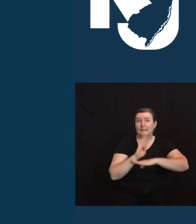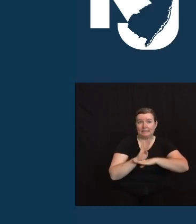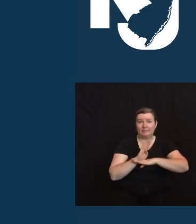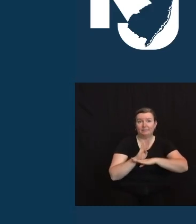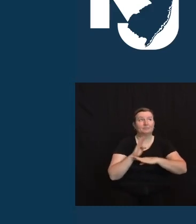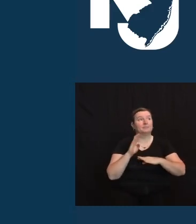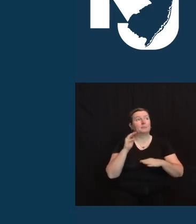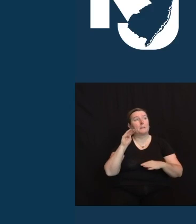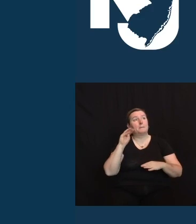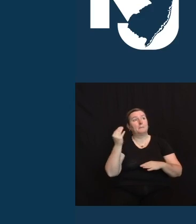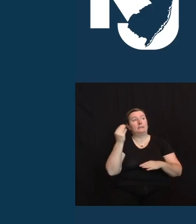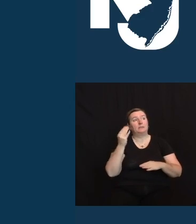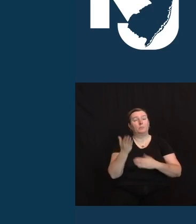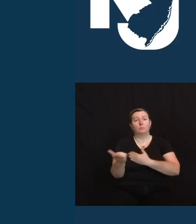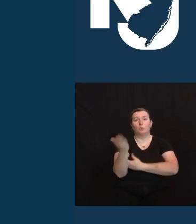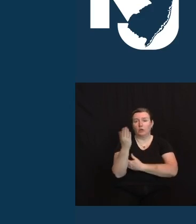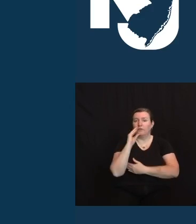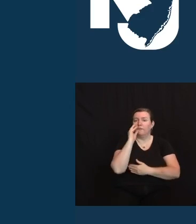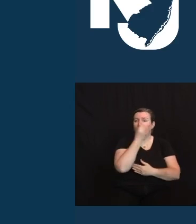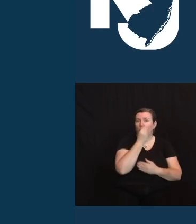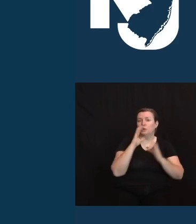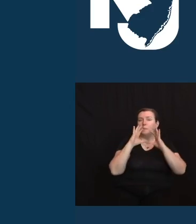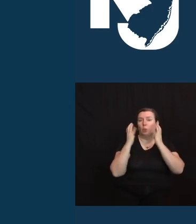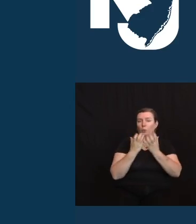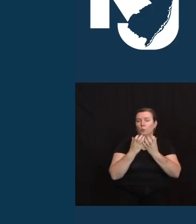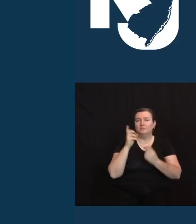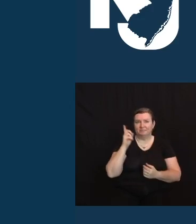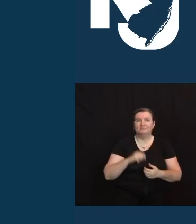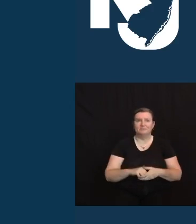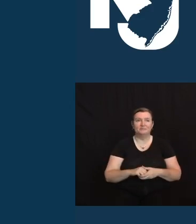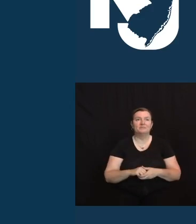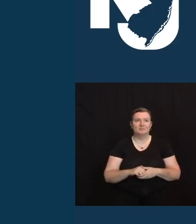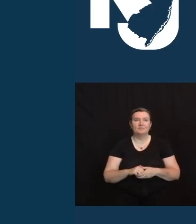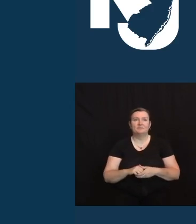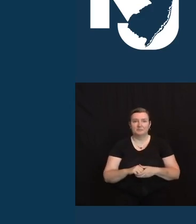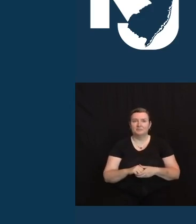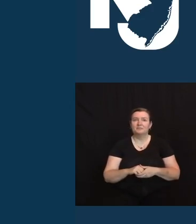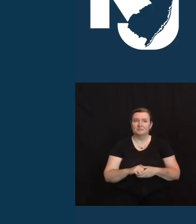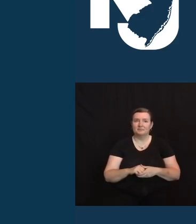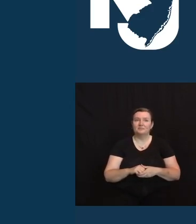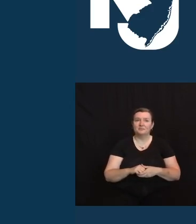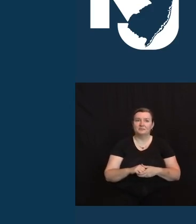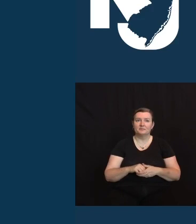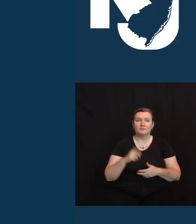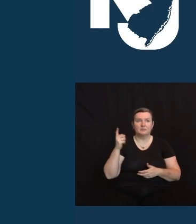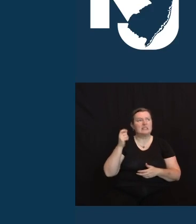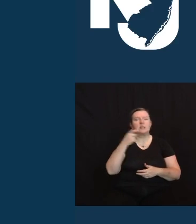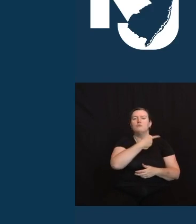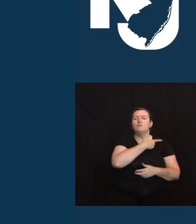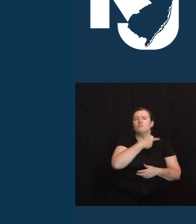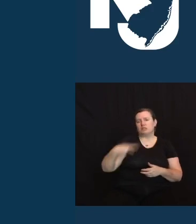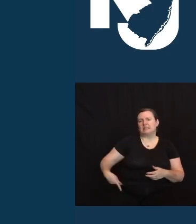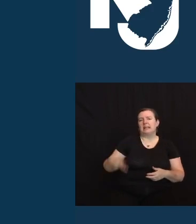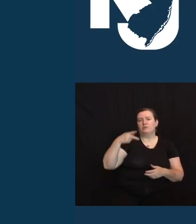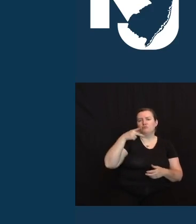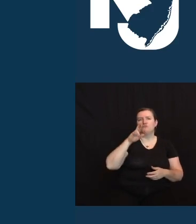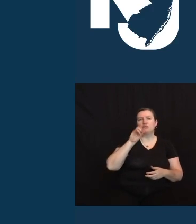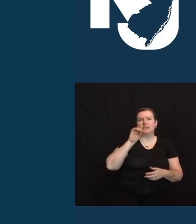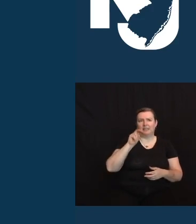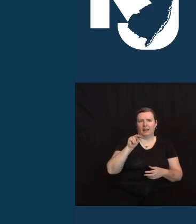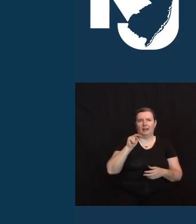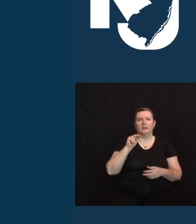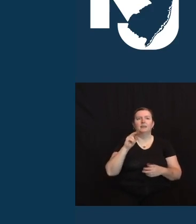crisis because of the lifelines that we've been proud to offer. Princeton's Monday Morning Flower and Balloon